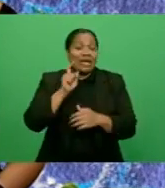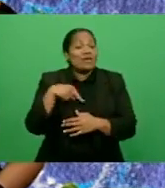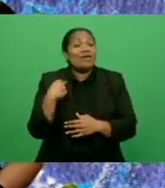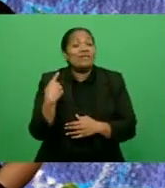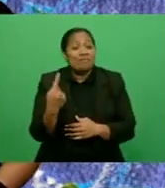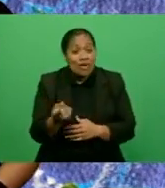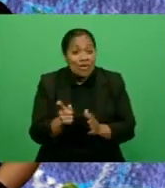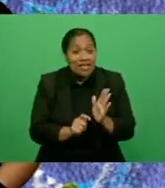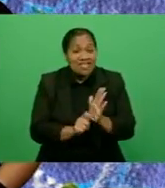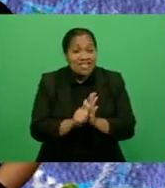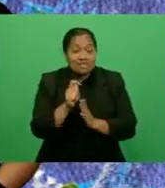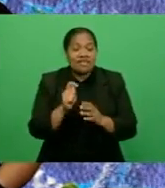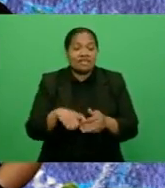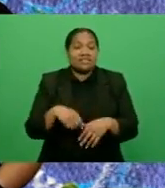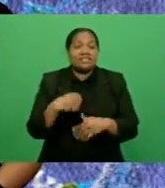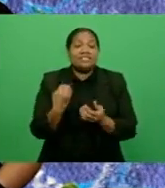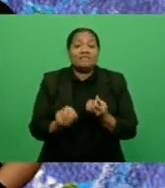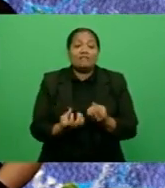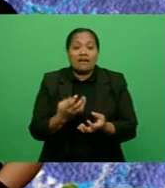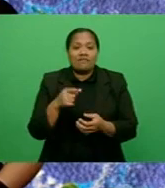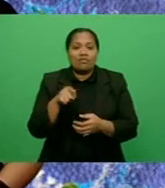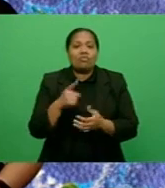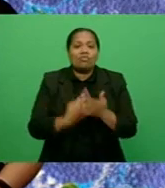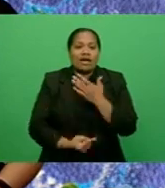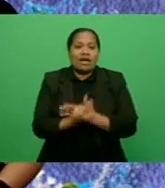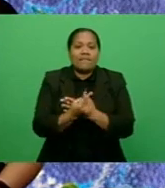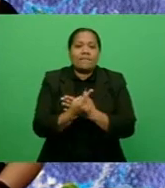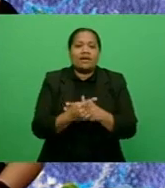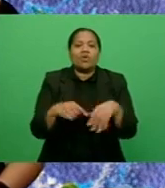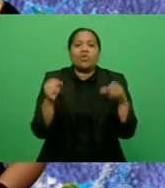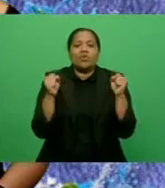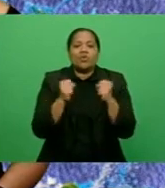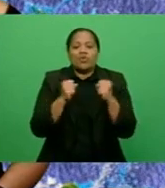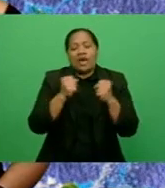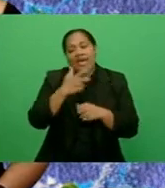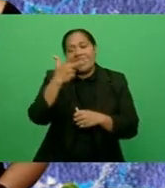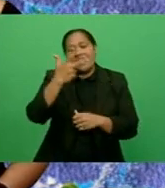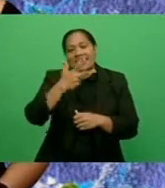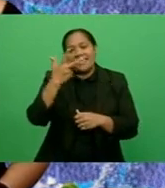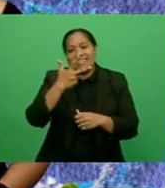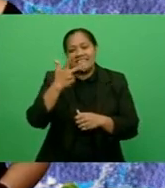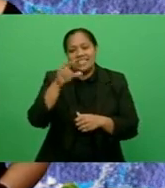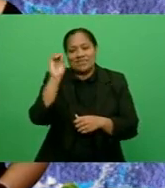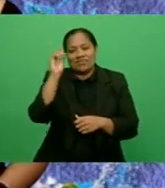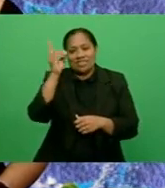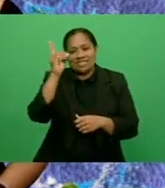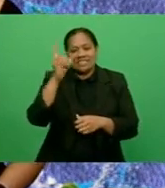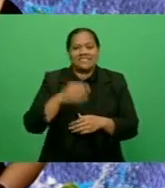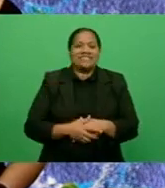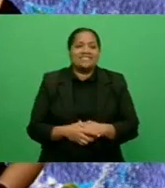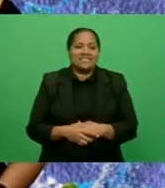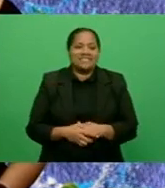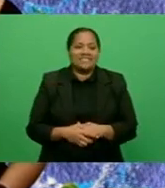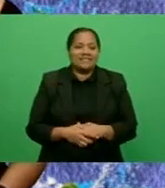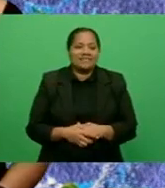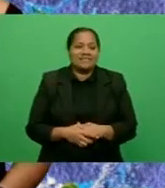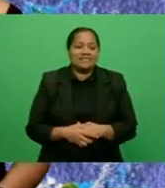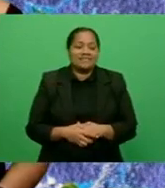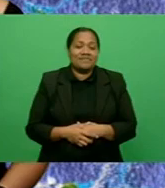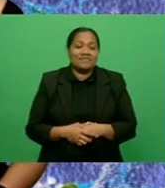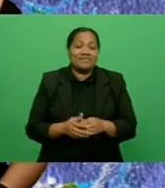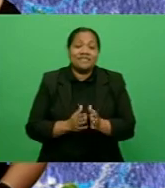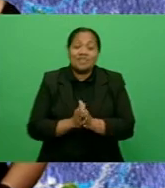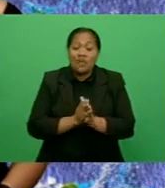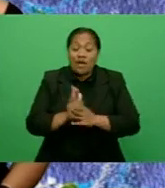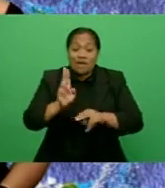Savu Savu will be the coolest at 18 degrees while Suva will follow the coolness at 19. And looking further on to